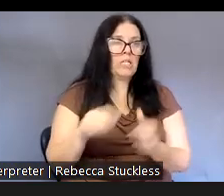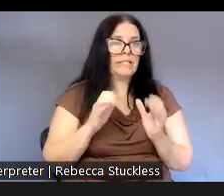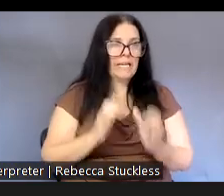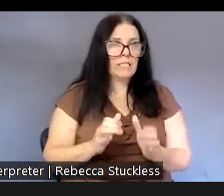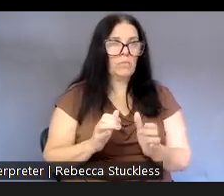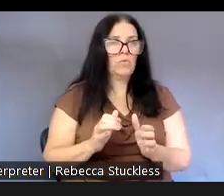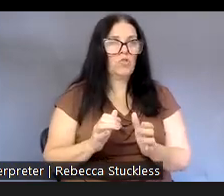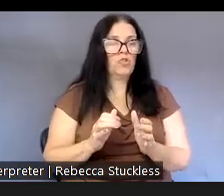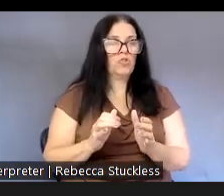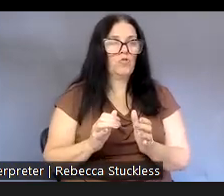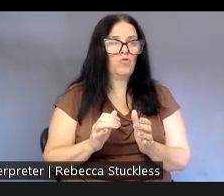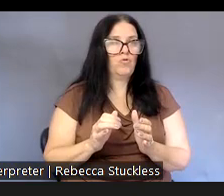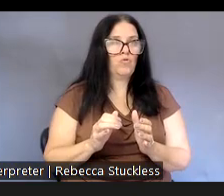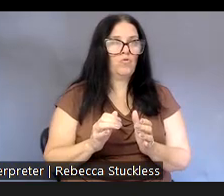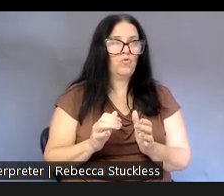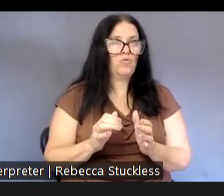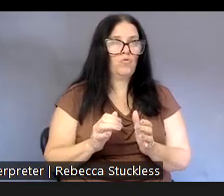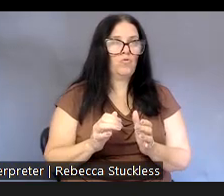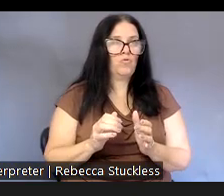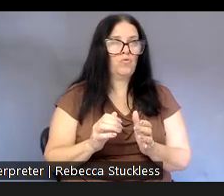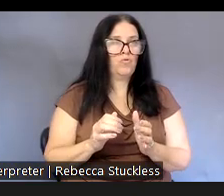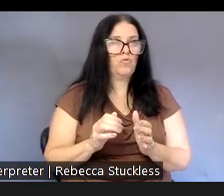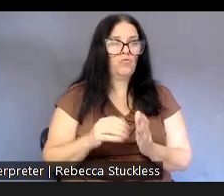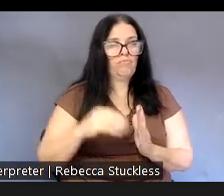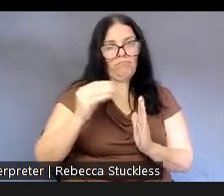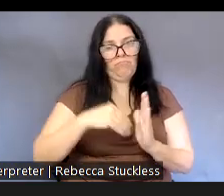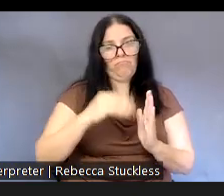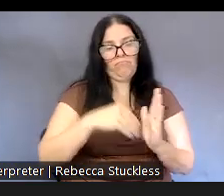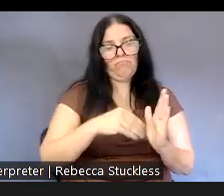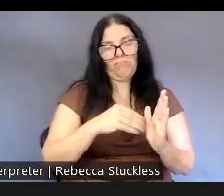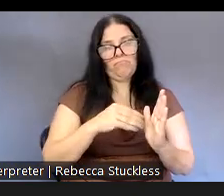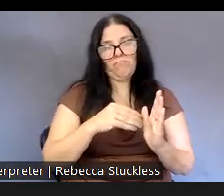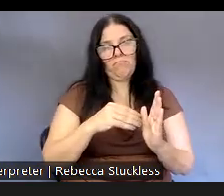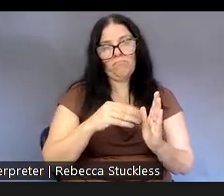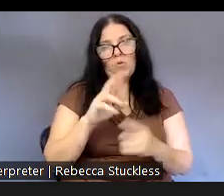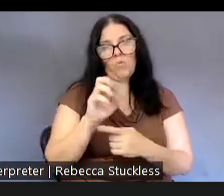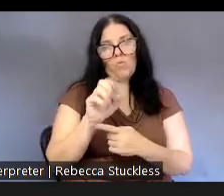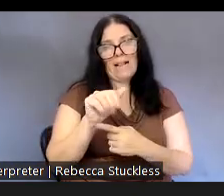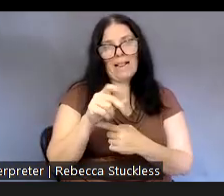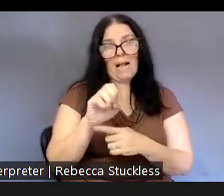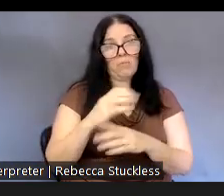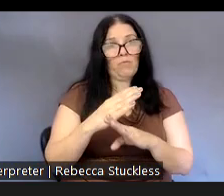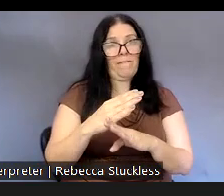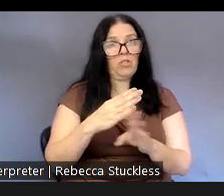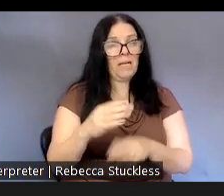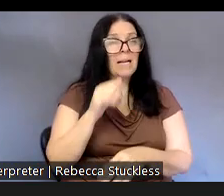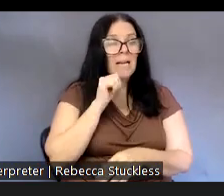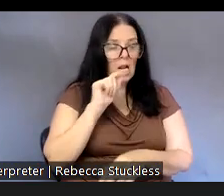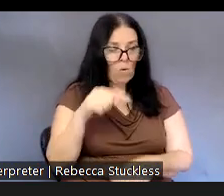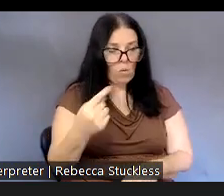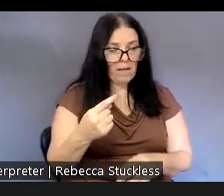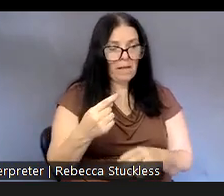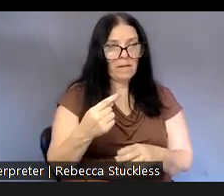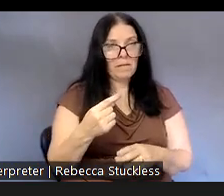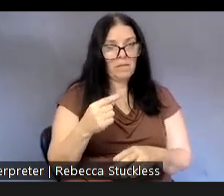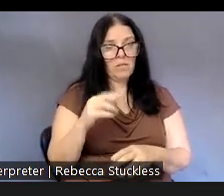write relapse prevention plans, not only to prevent